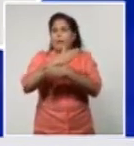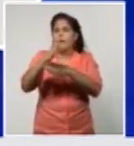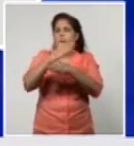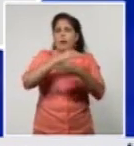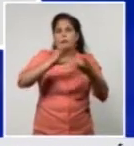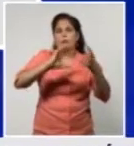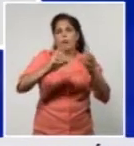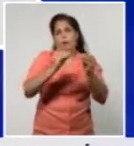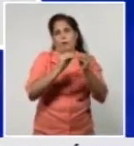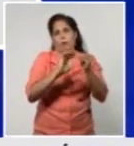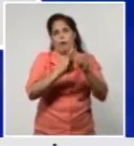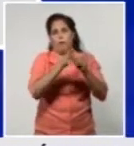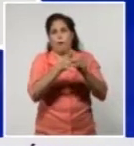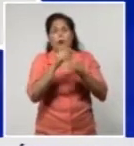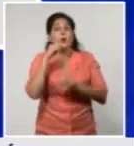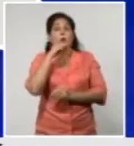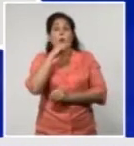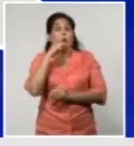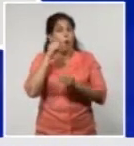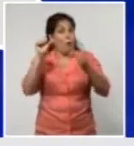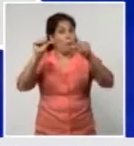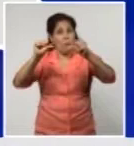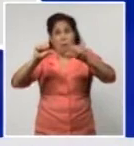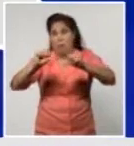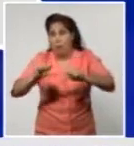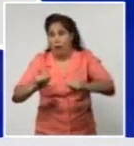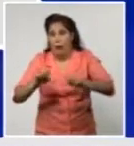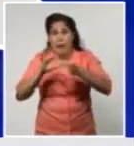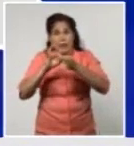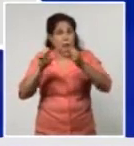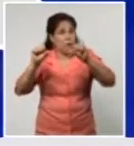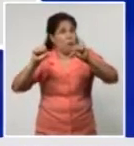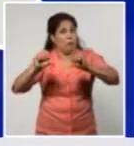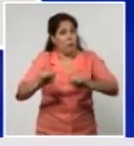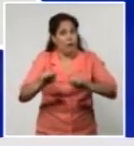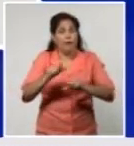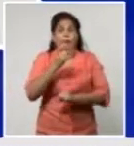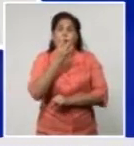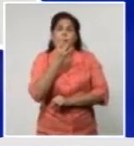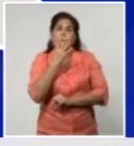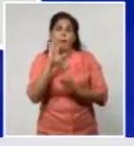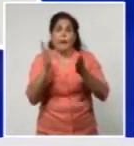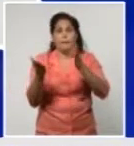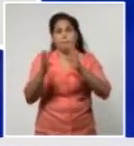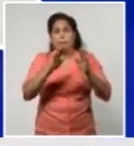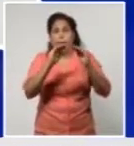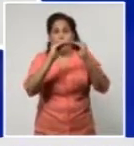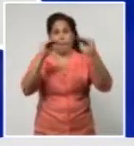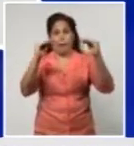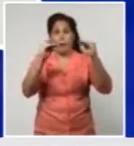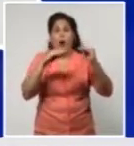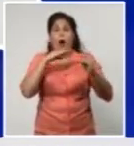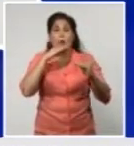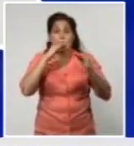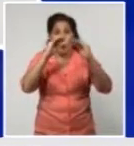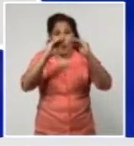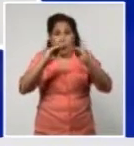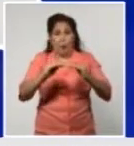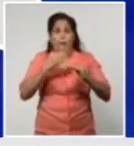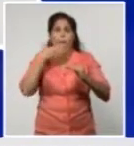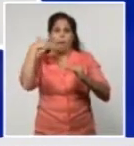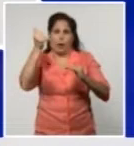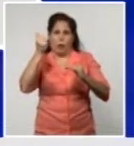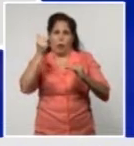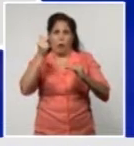which is going to be displayed on your screens. You know about this curve. These curves describe different scenarios regarding the